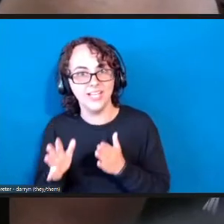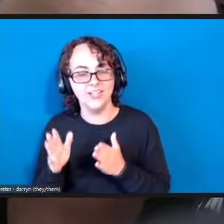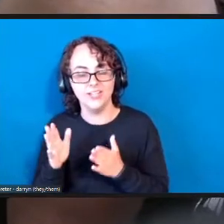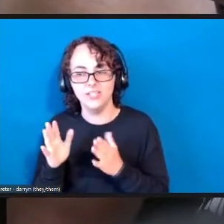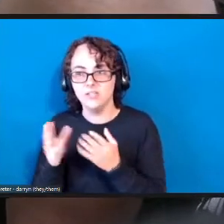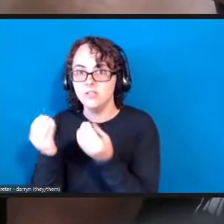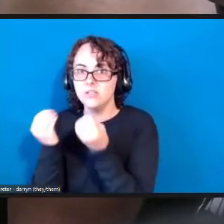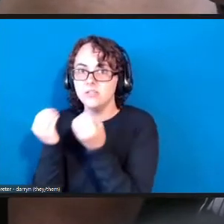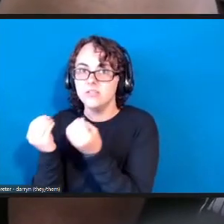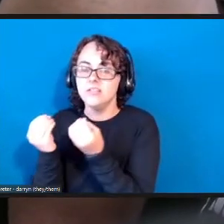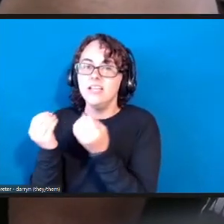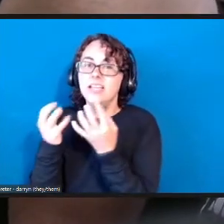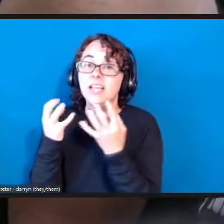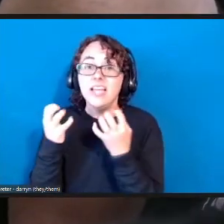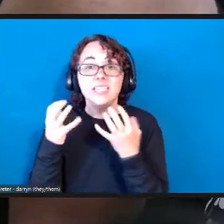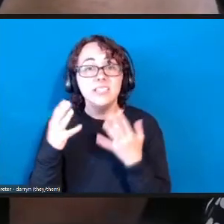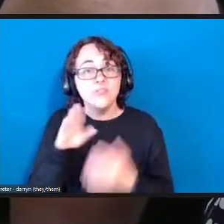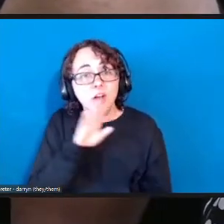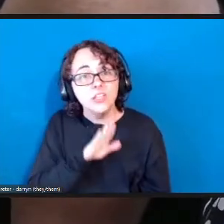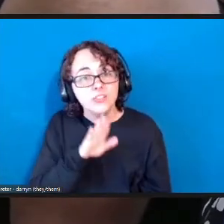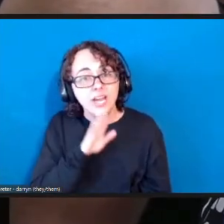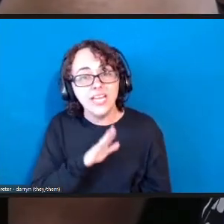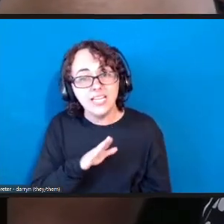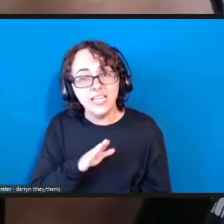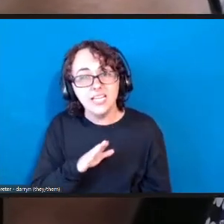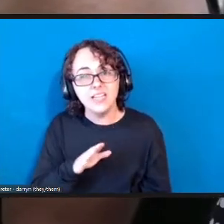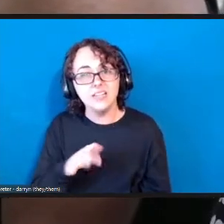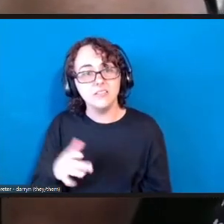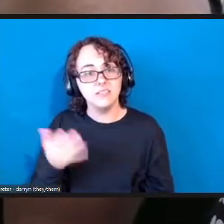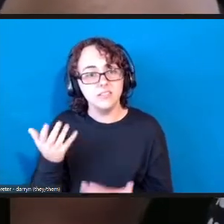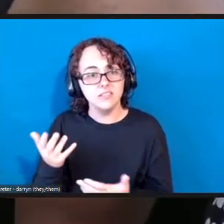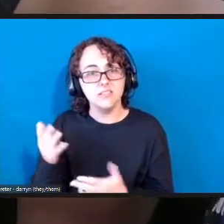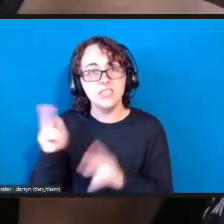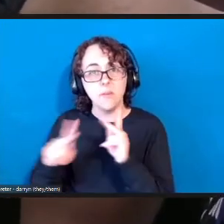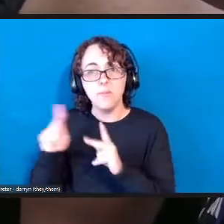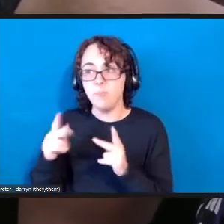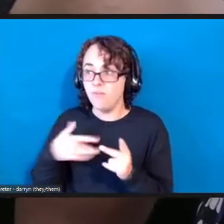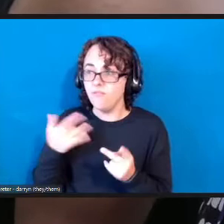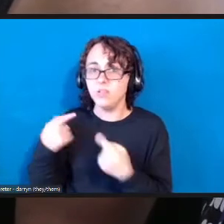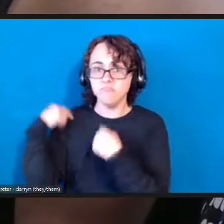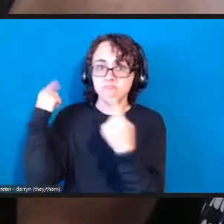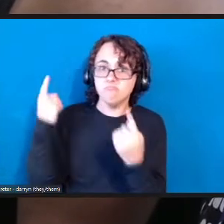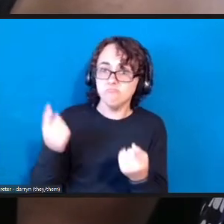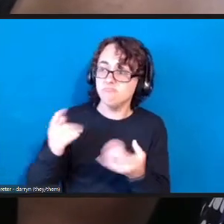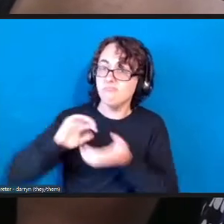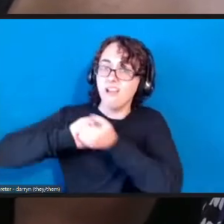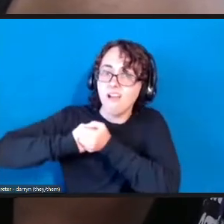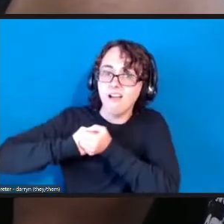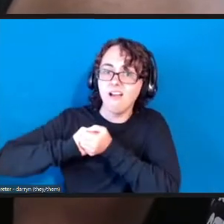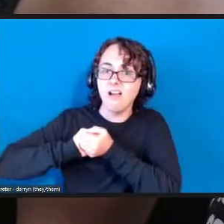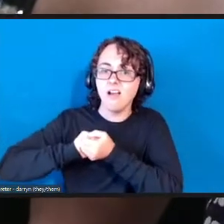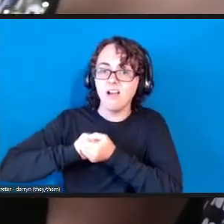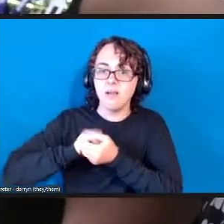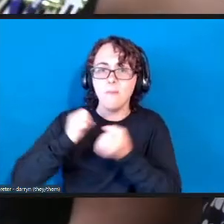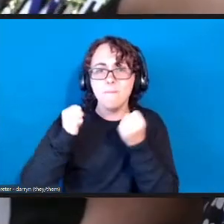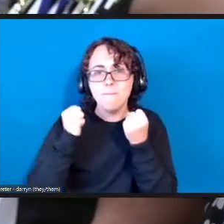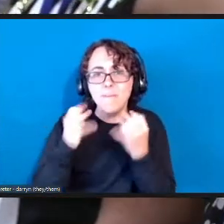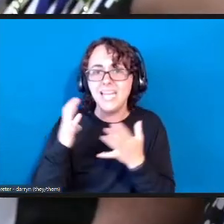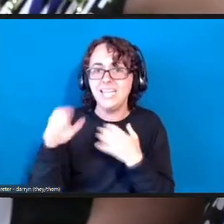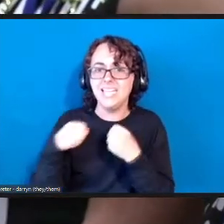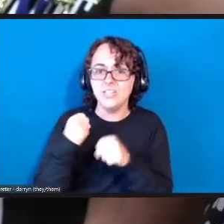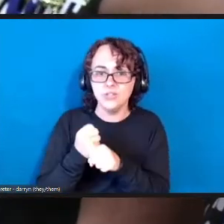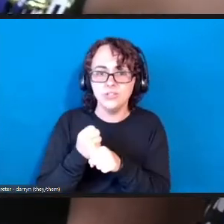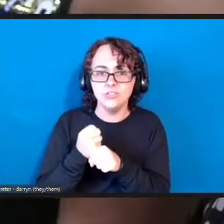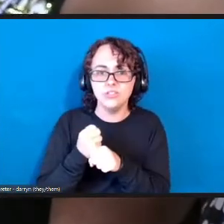That's really frustrating, you know, folks that you feel that you have been in allyship with for multiple years, and then